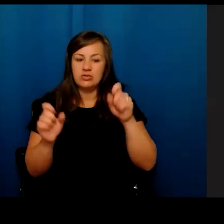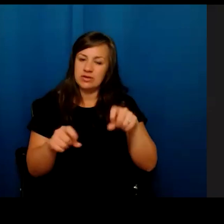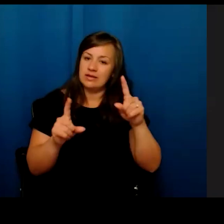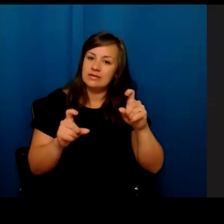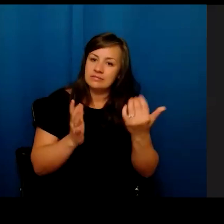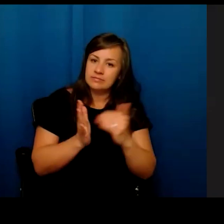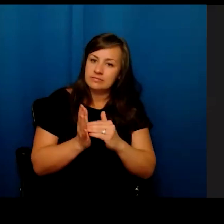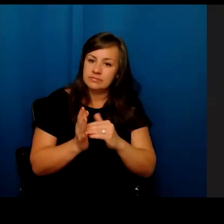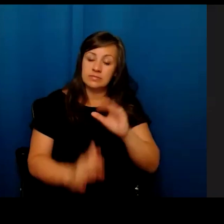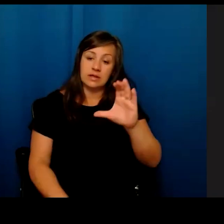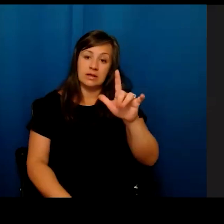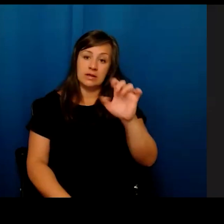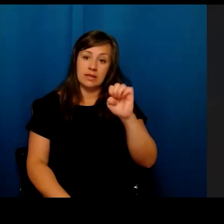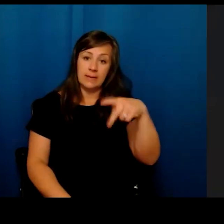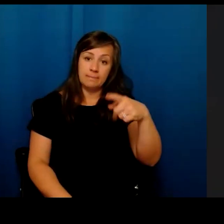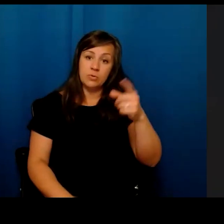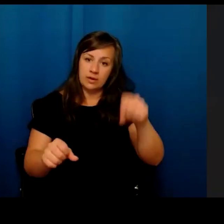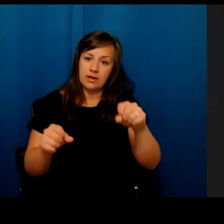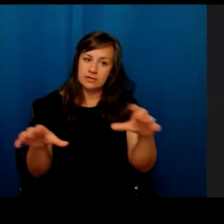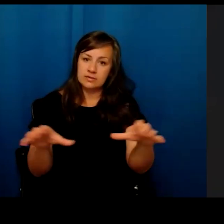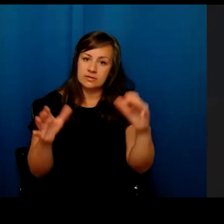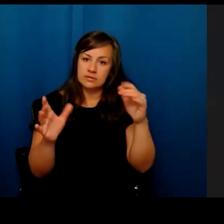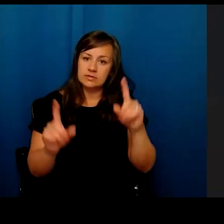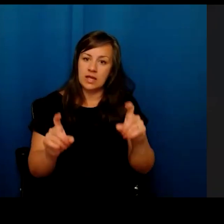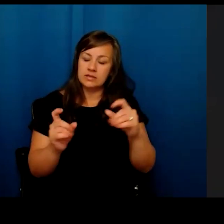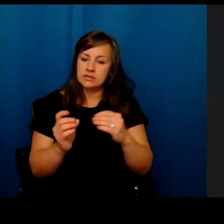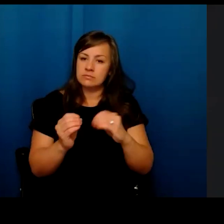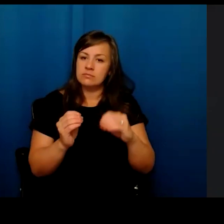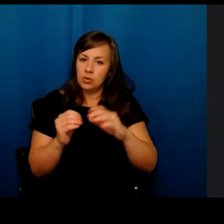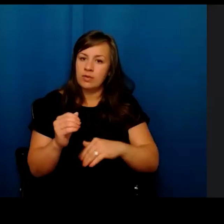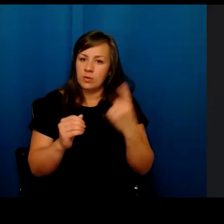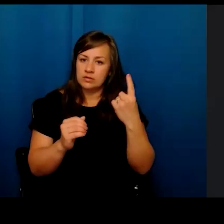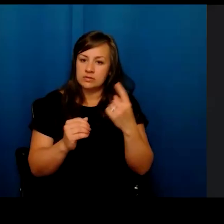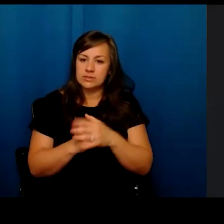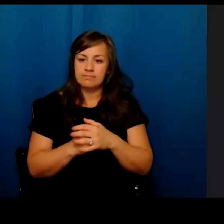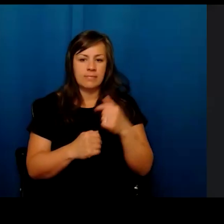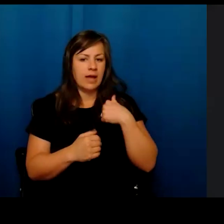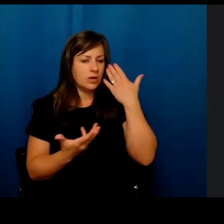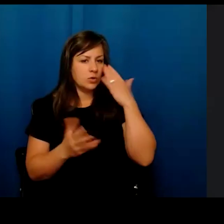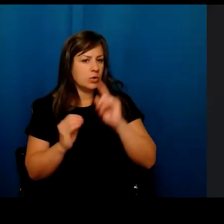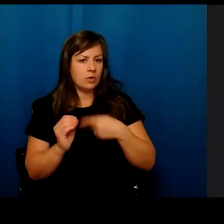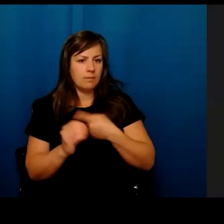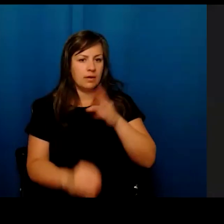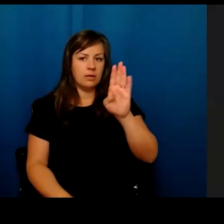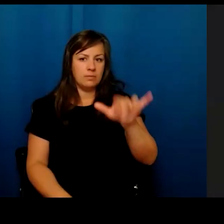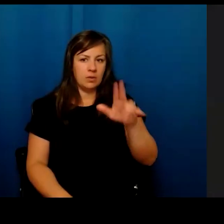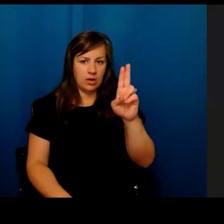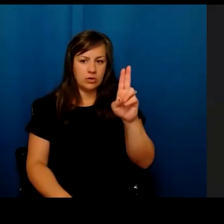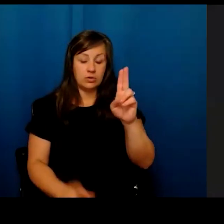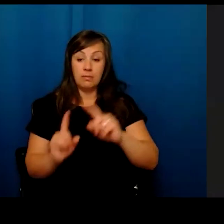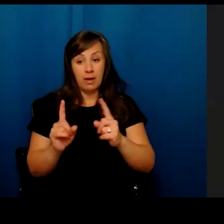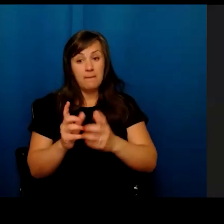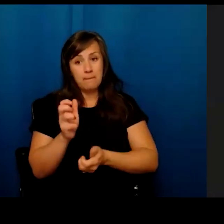CLEP, you can retake tests. I'm not certain how often. I don't know about BYU because honestly, the vast majority of people